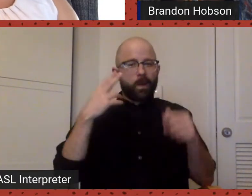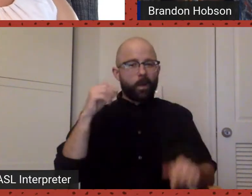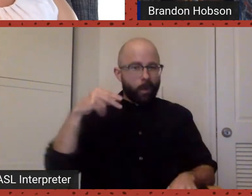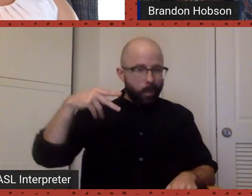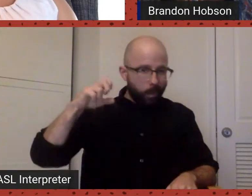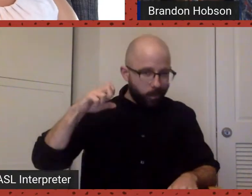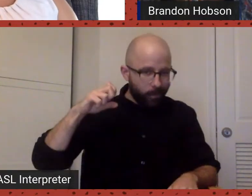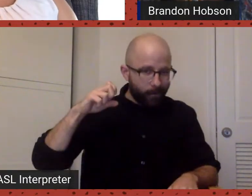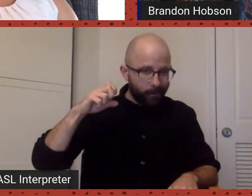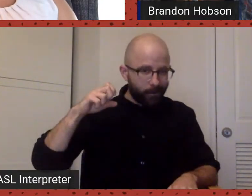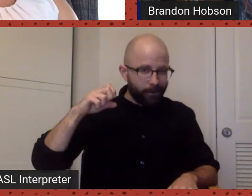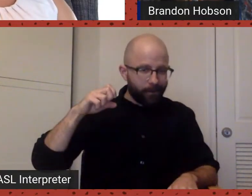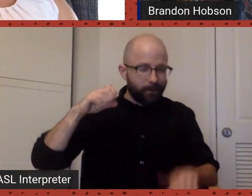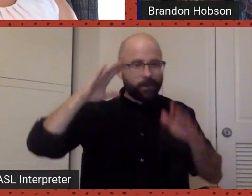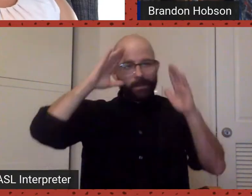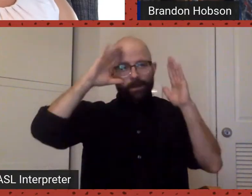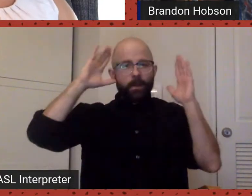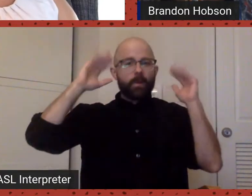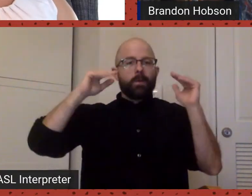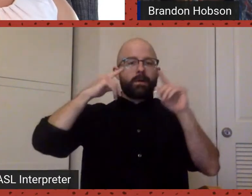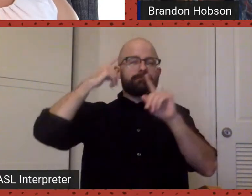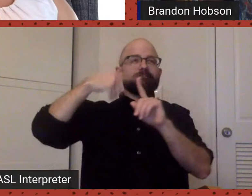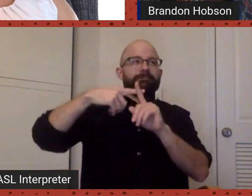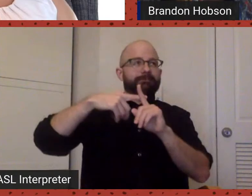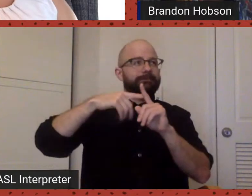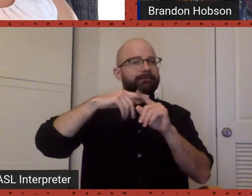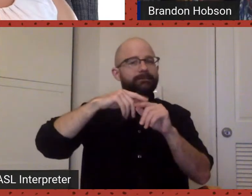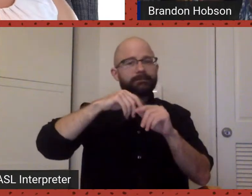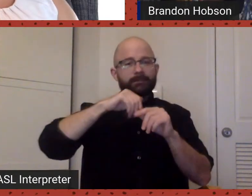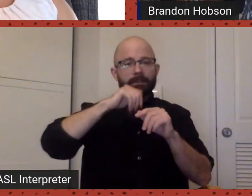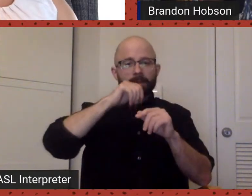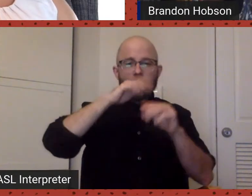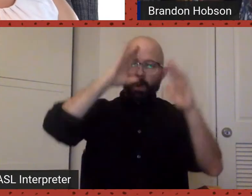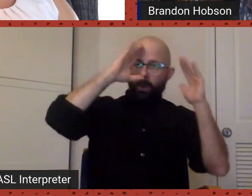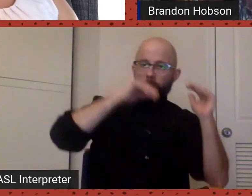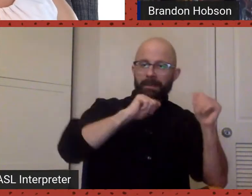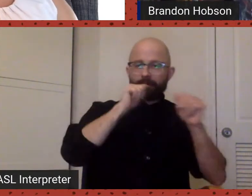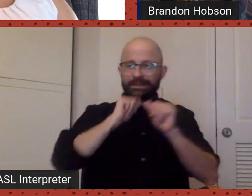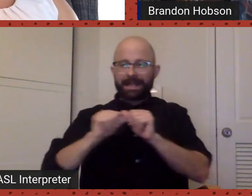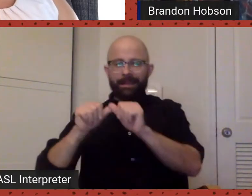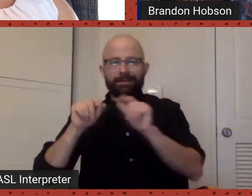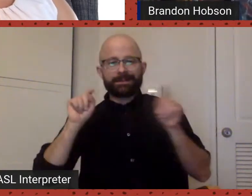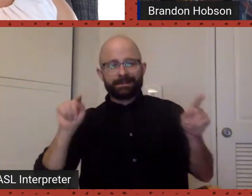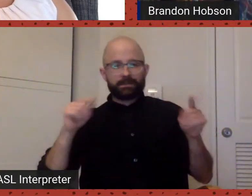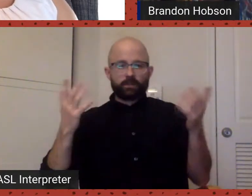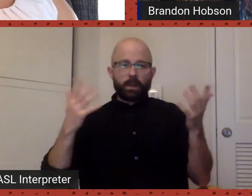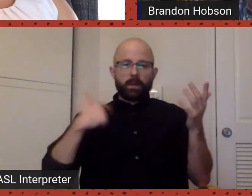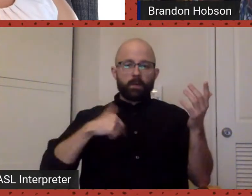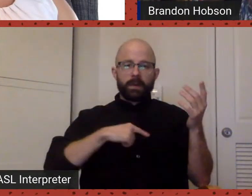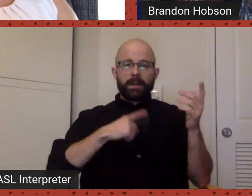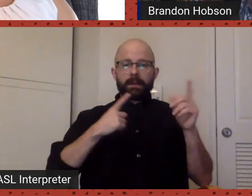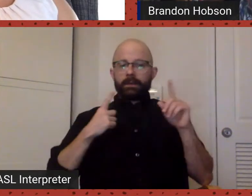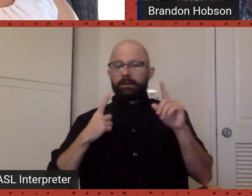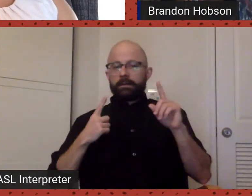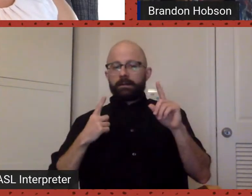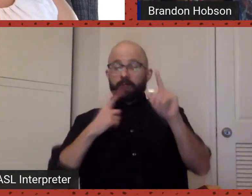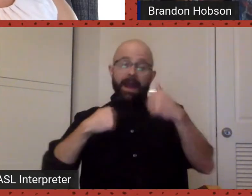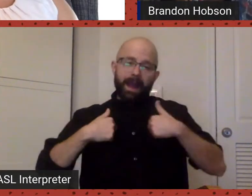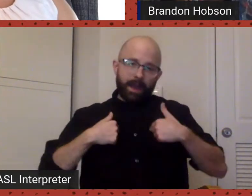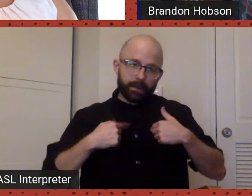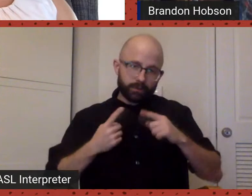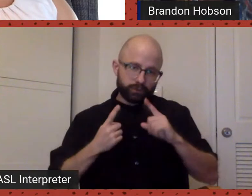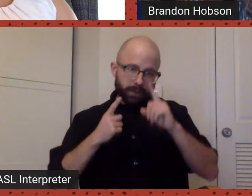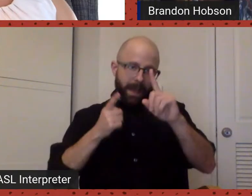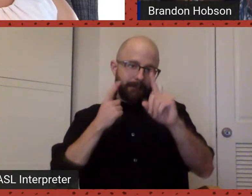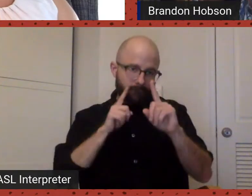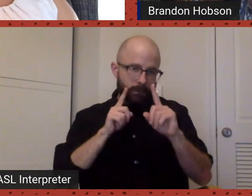end, right? And resilience. Hope and resilience is what we strive for, what I strive for at the end of